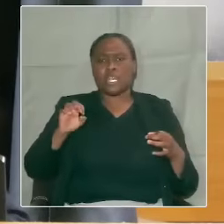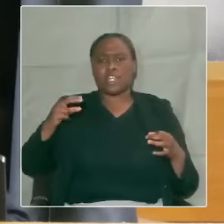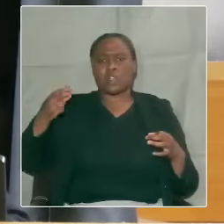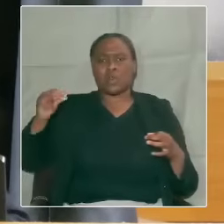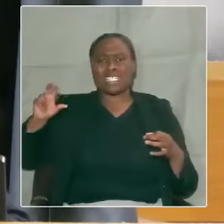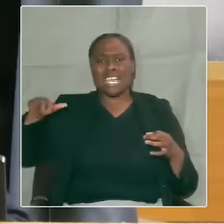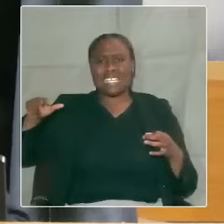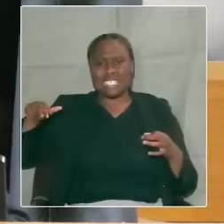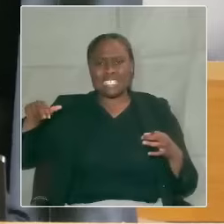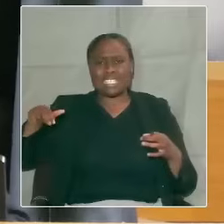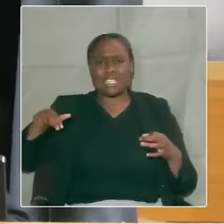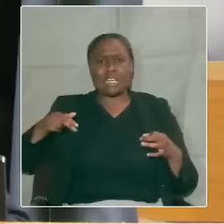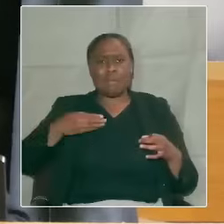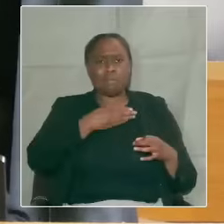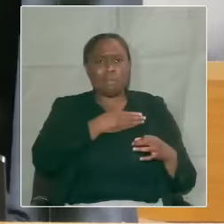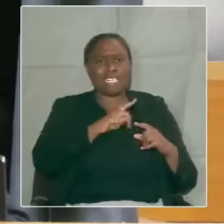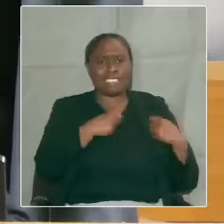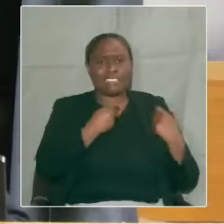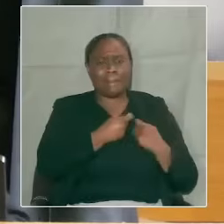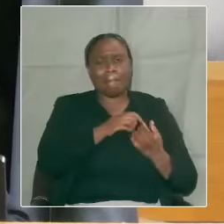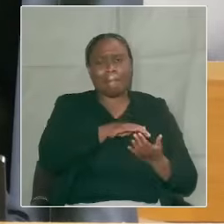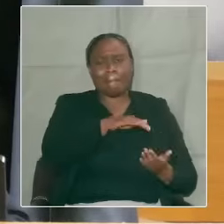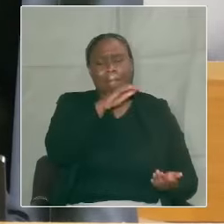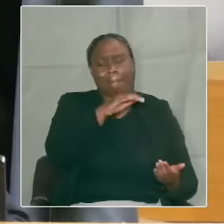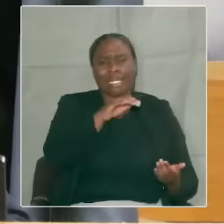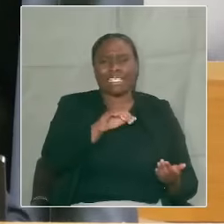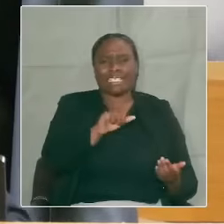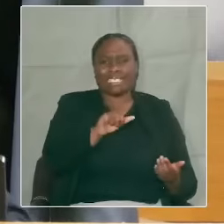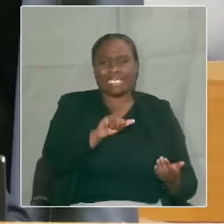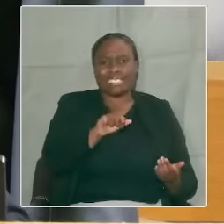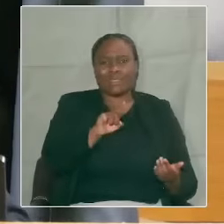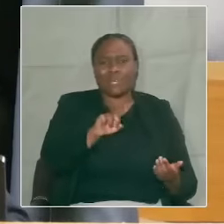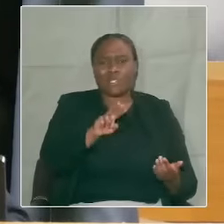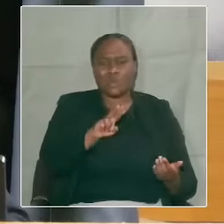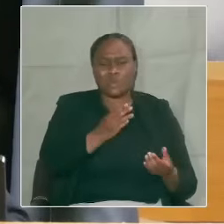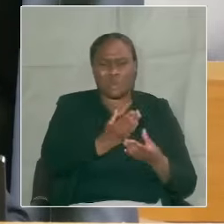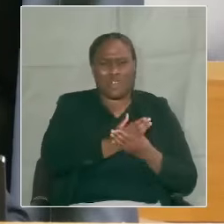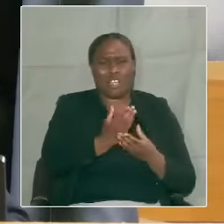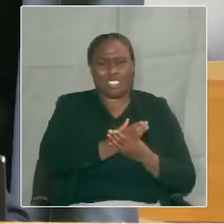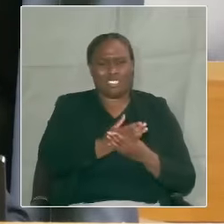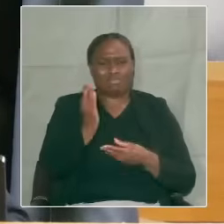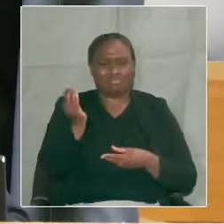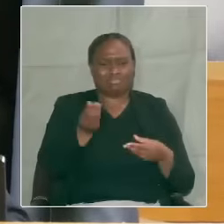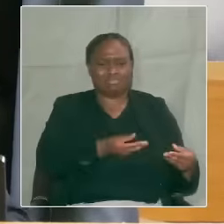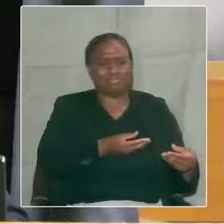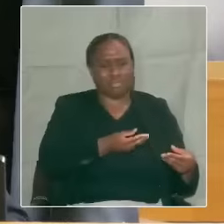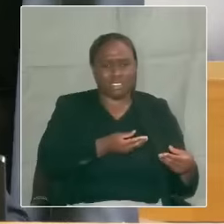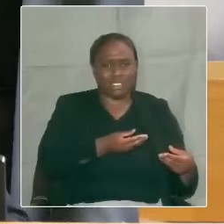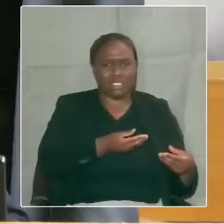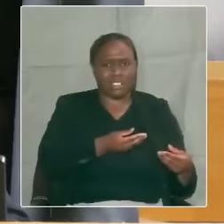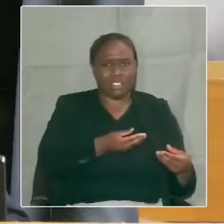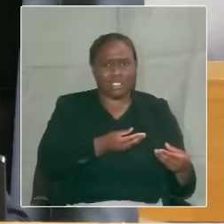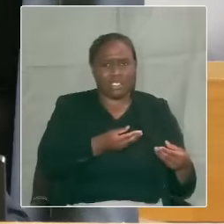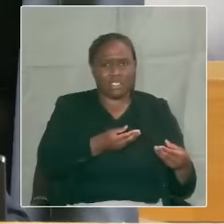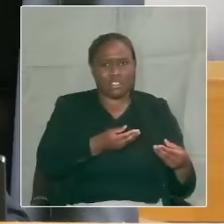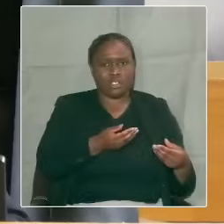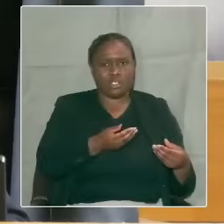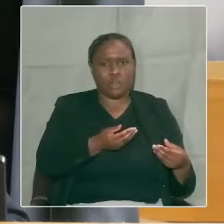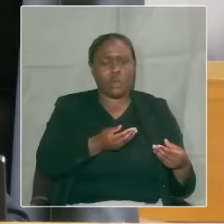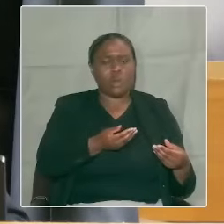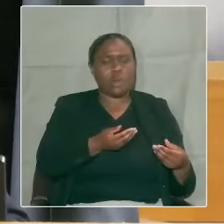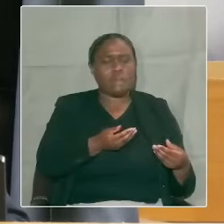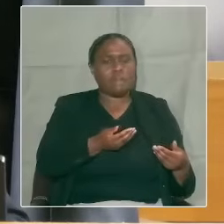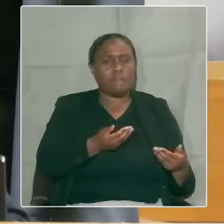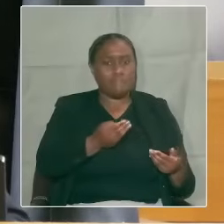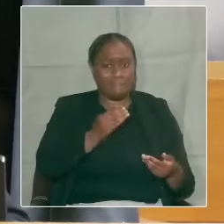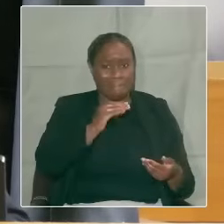has 612 dockets allocated to it. Should we read